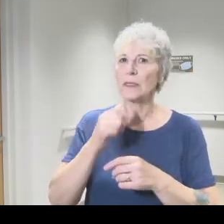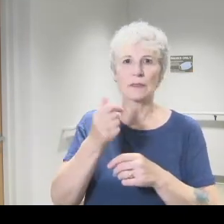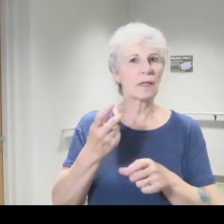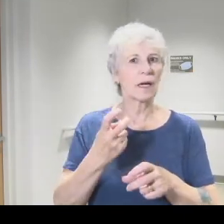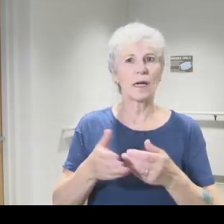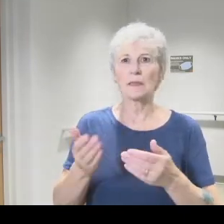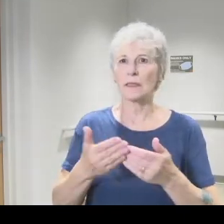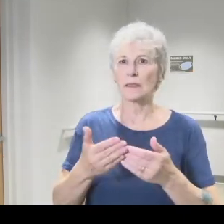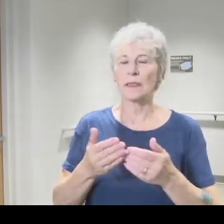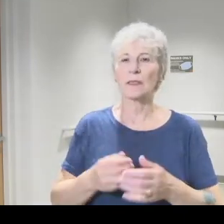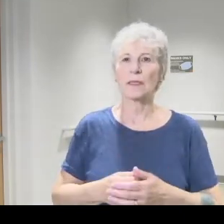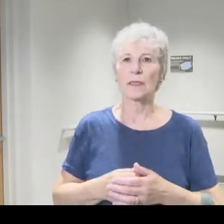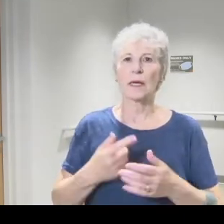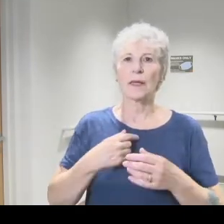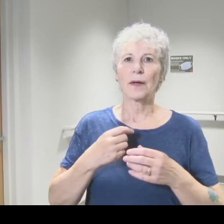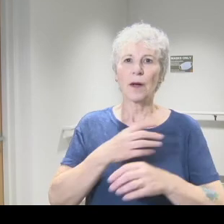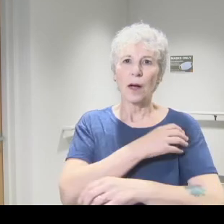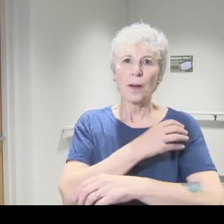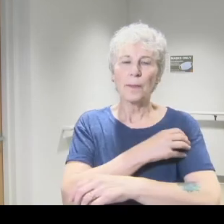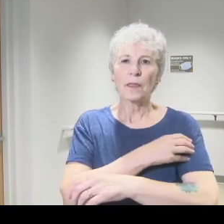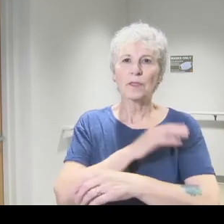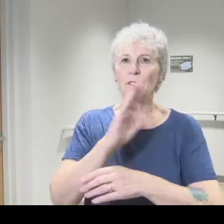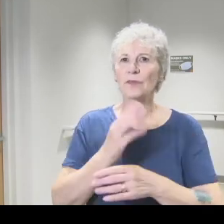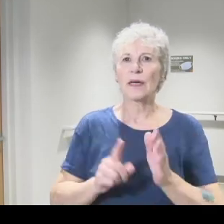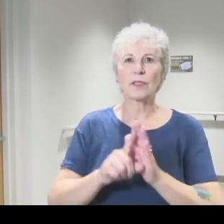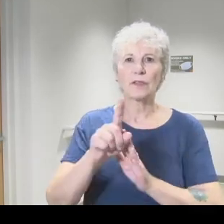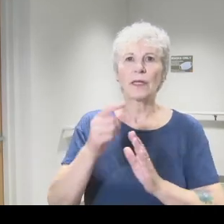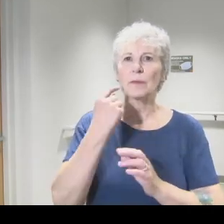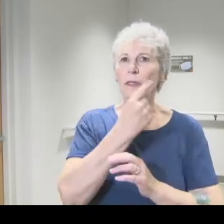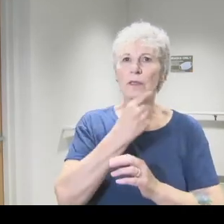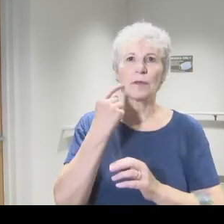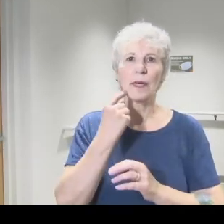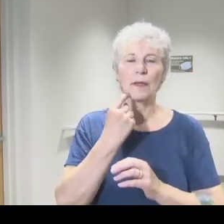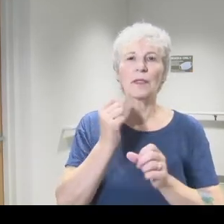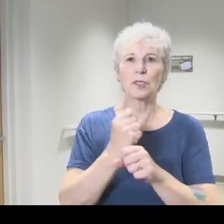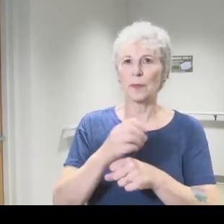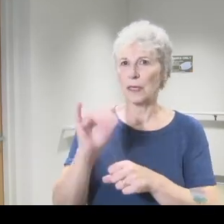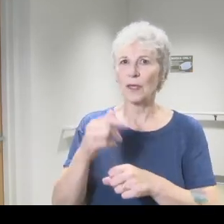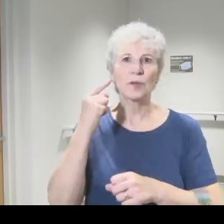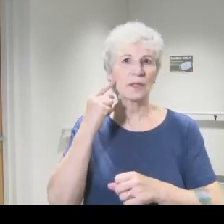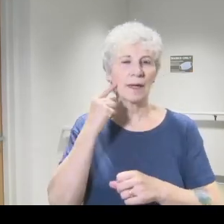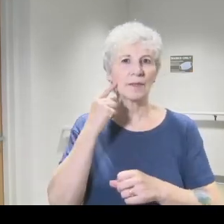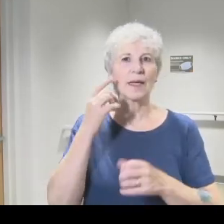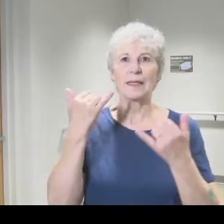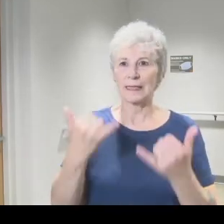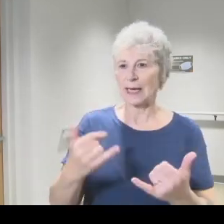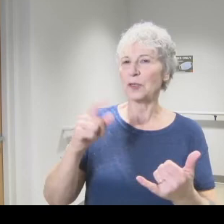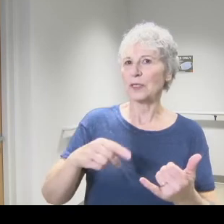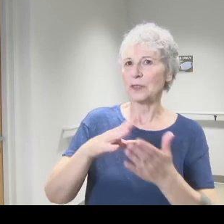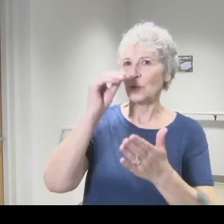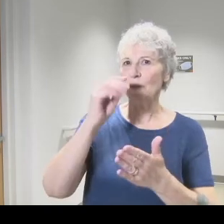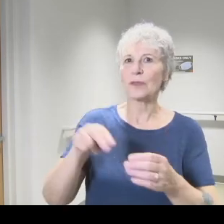easy, believe me. There are muscles that you haven't even developed in your mouth to be able to make those that you have to learn to use and exercise